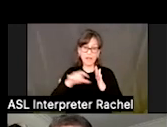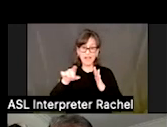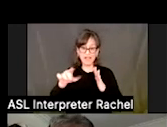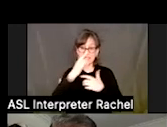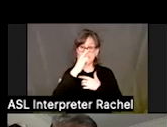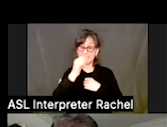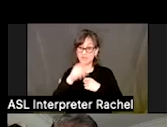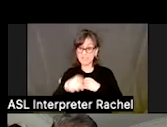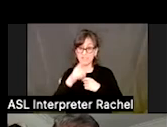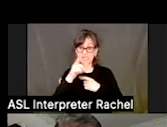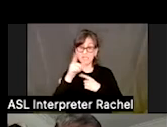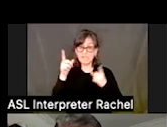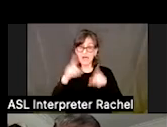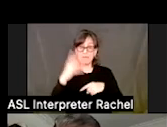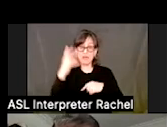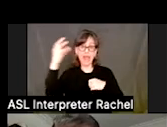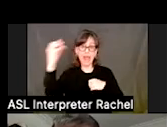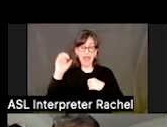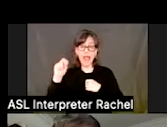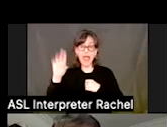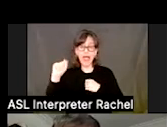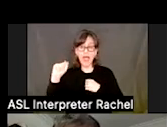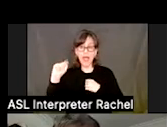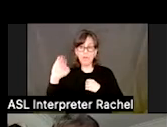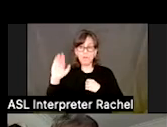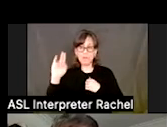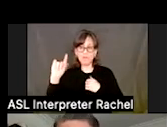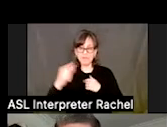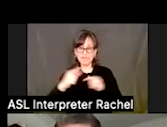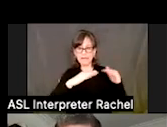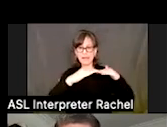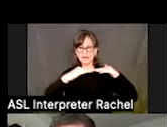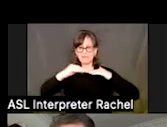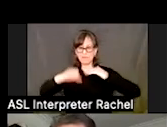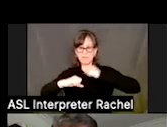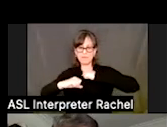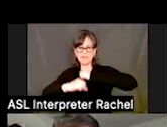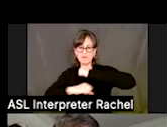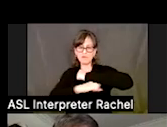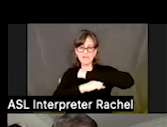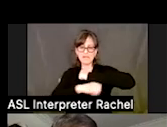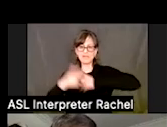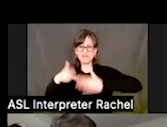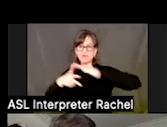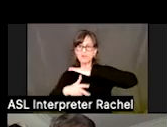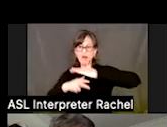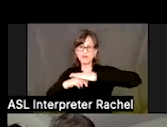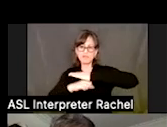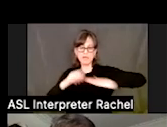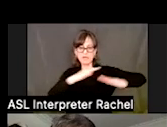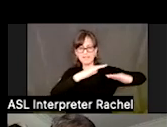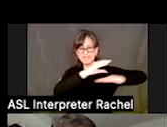really interesting. This was an outbuilding that slid off of its foundation, or I'm sorry, the entire garage slid. Next slide,